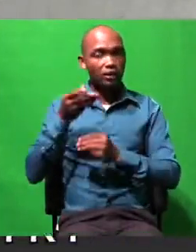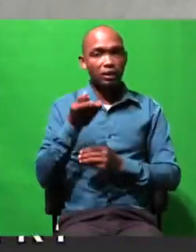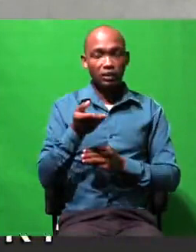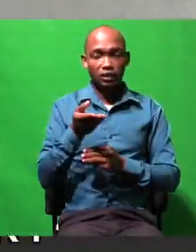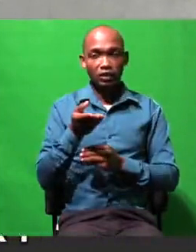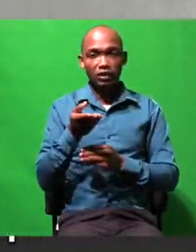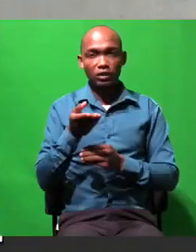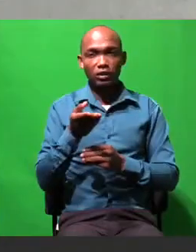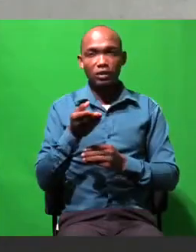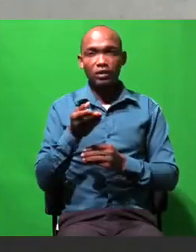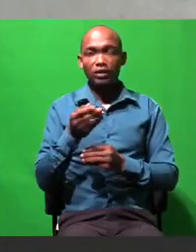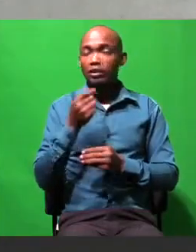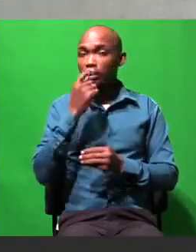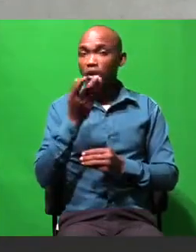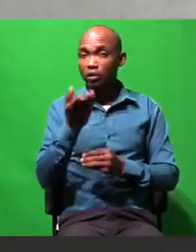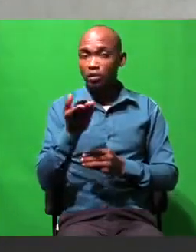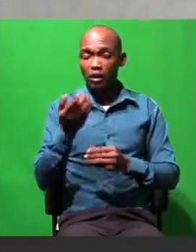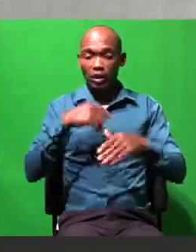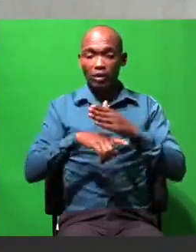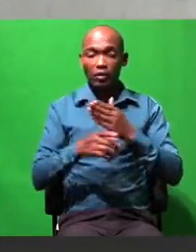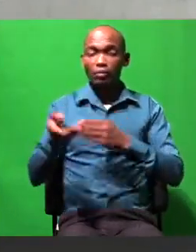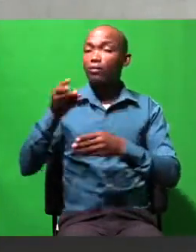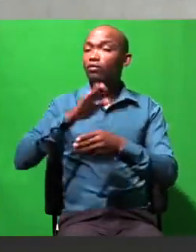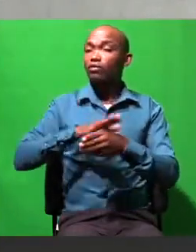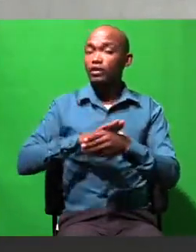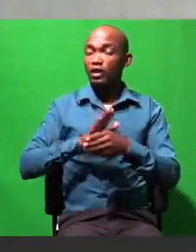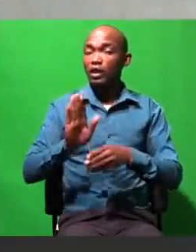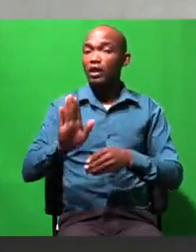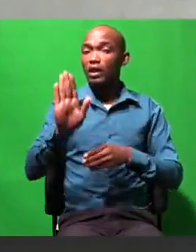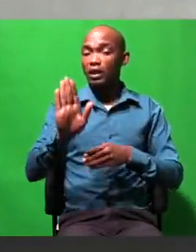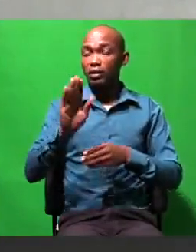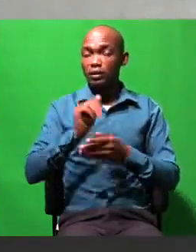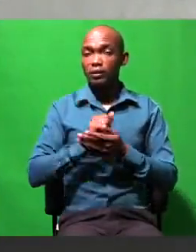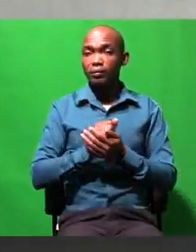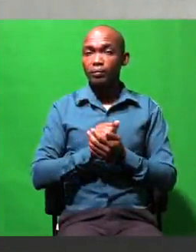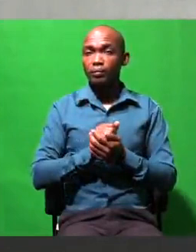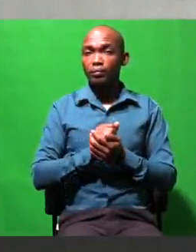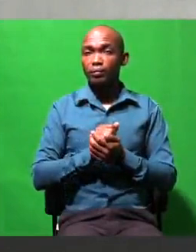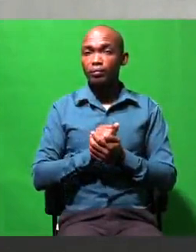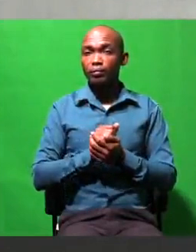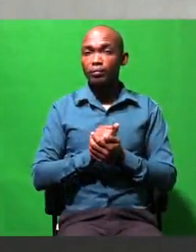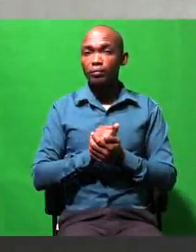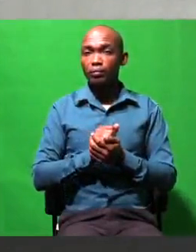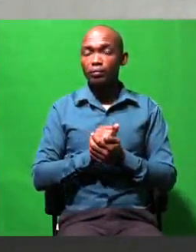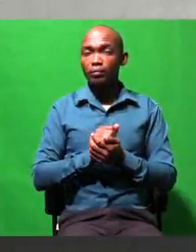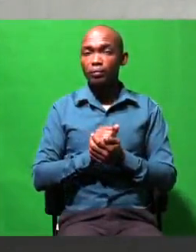who tells you that in their professional or his professional,